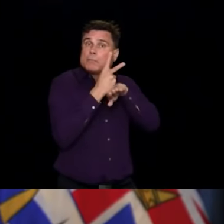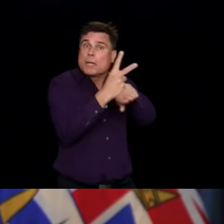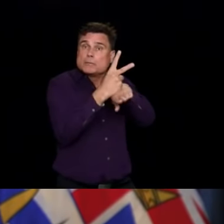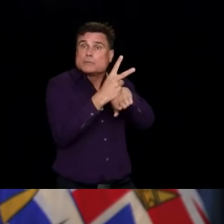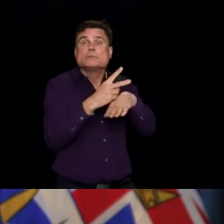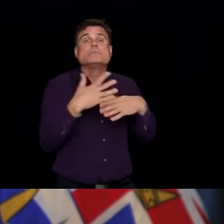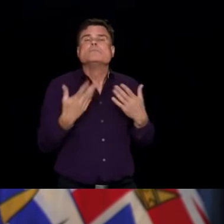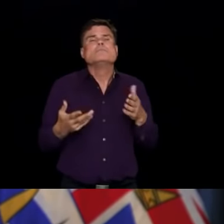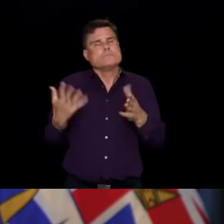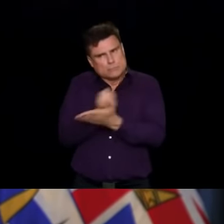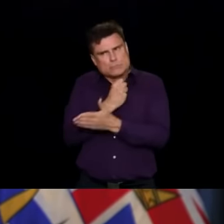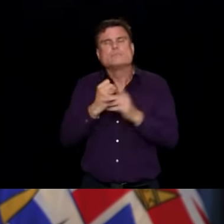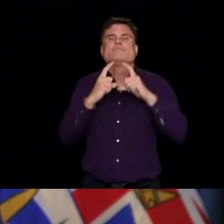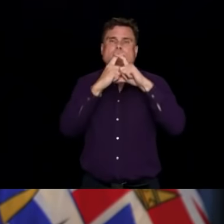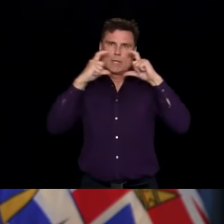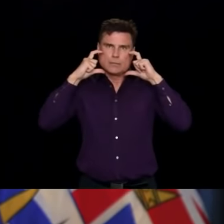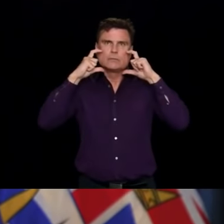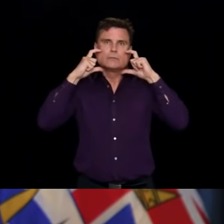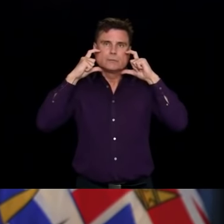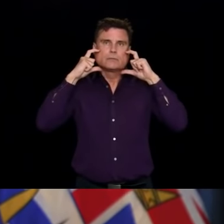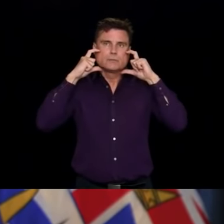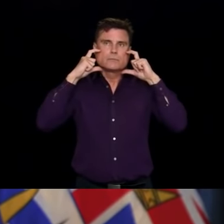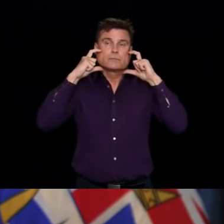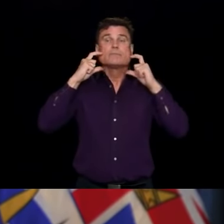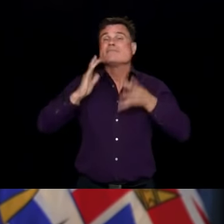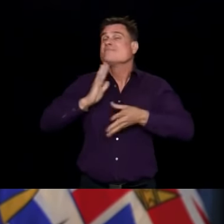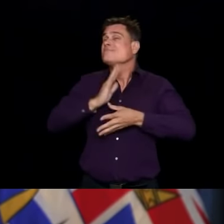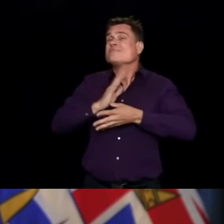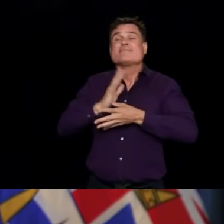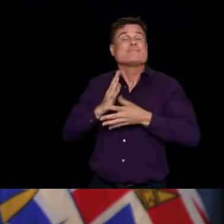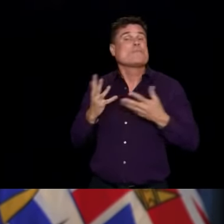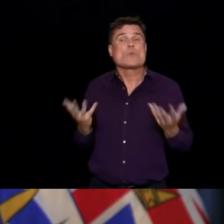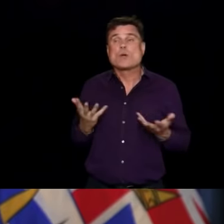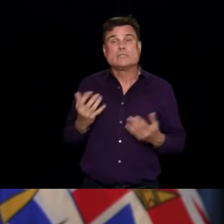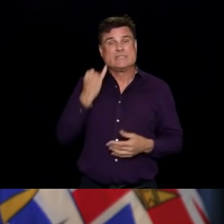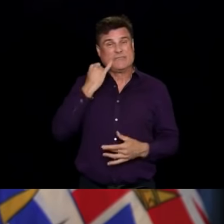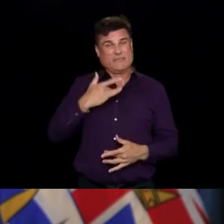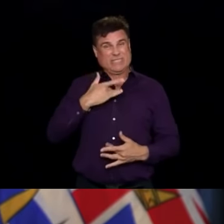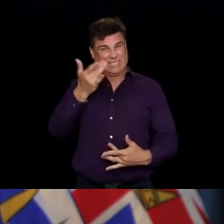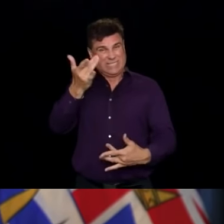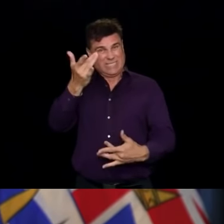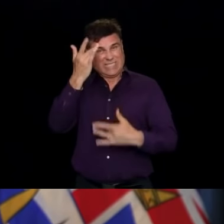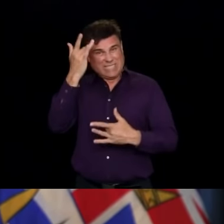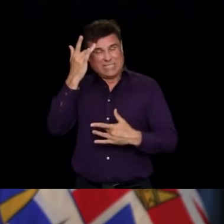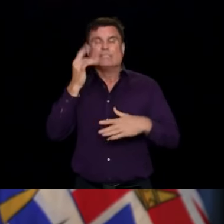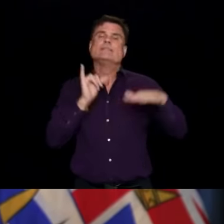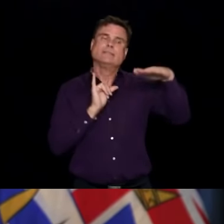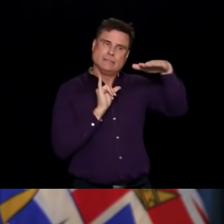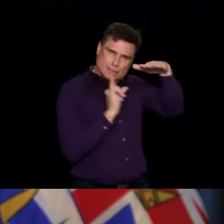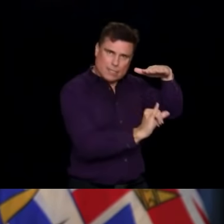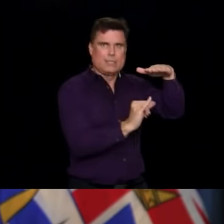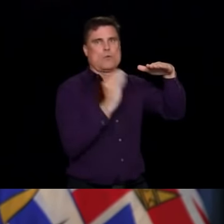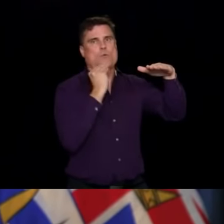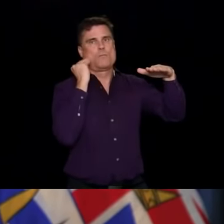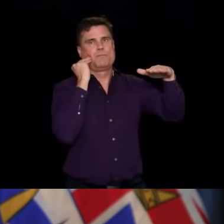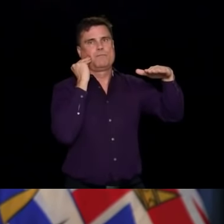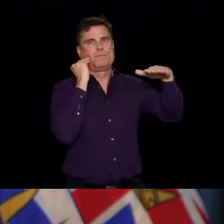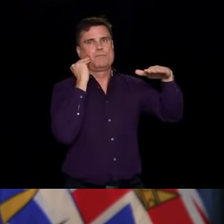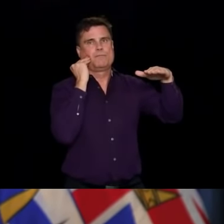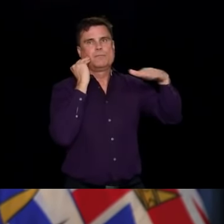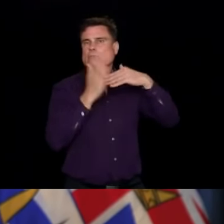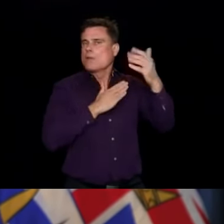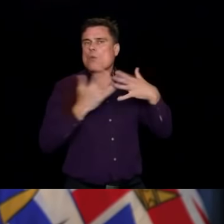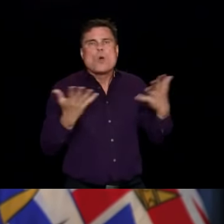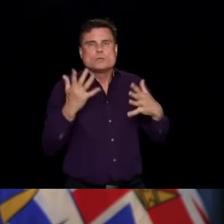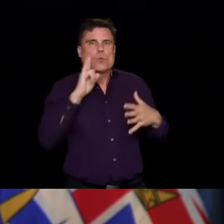always, always staying away from others and staying home if we're feeling ill. Anyone from outside of Canada who's here